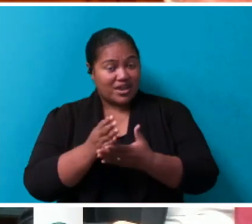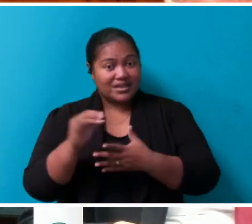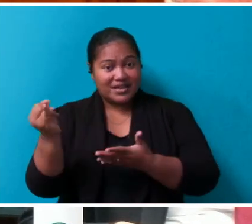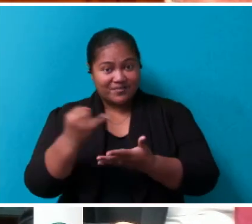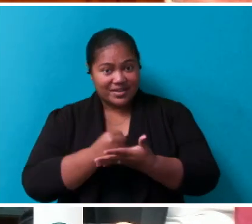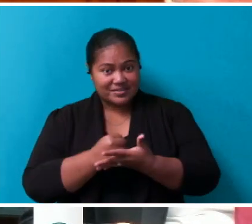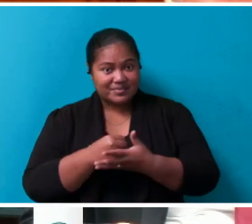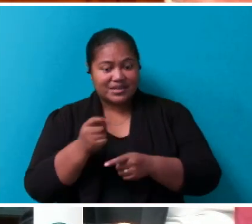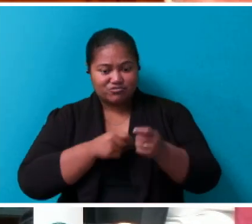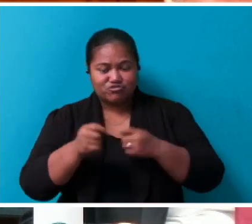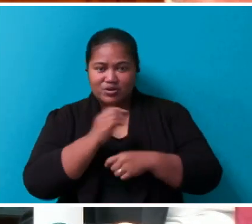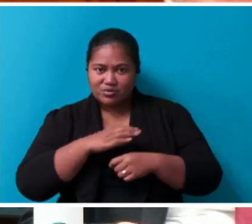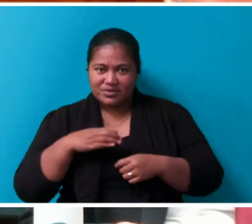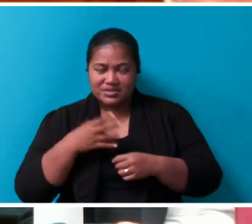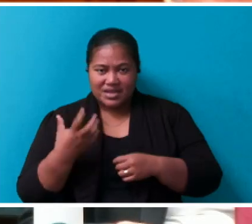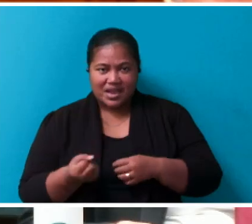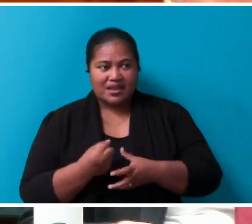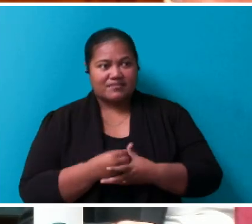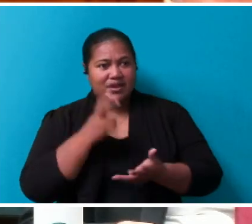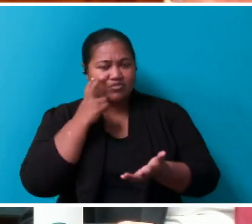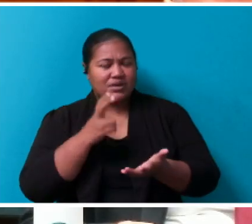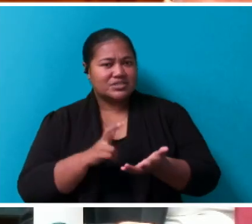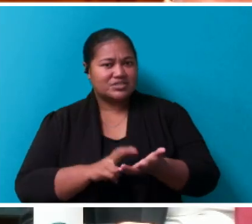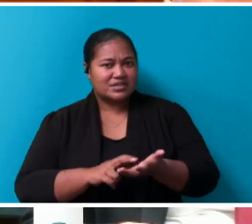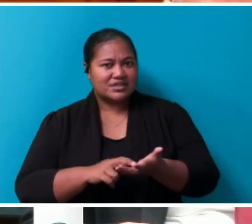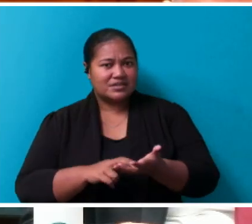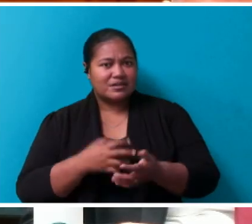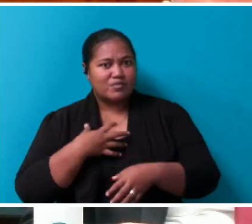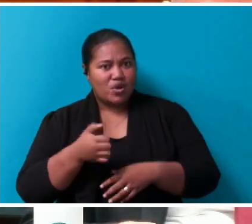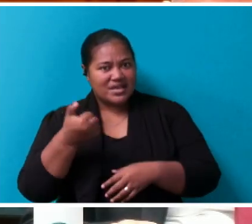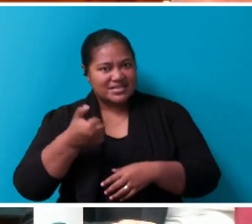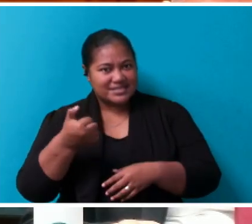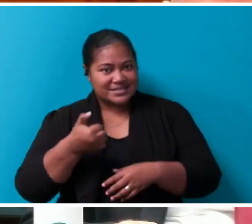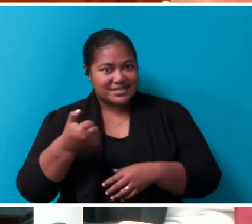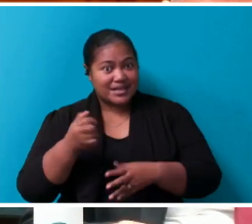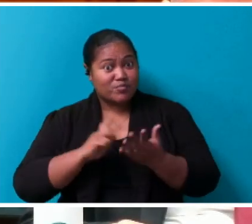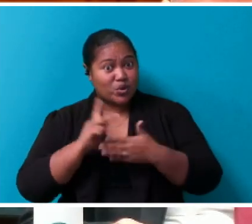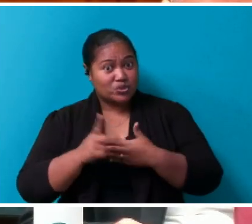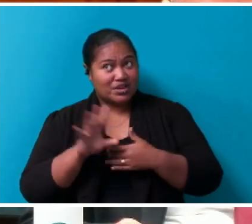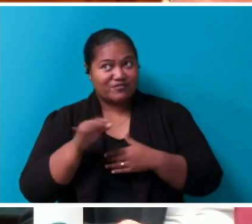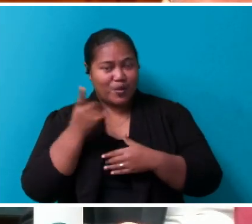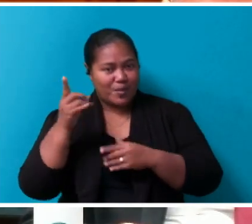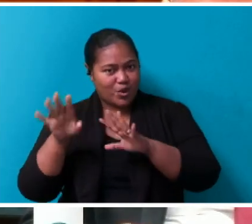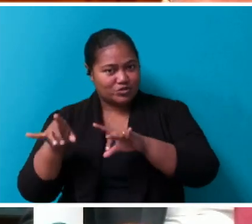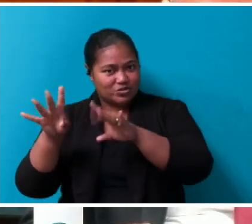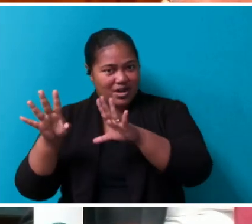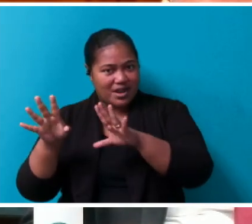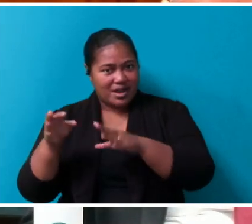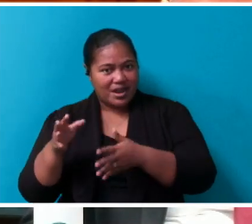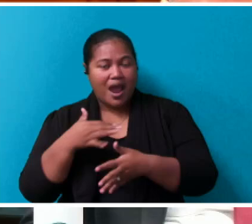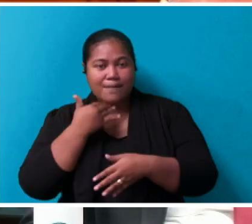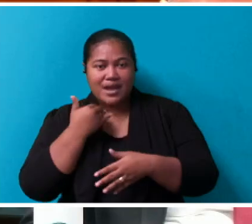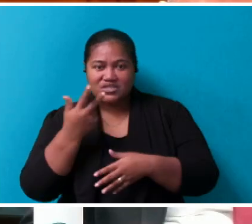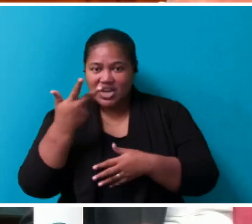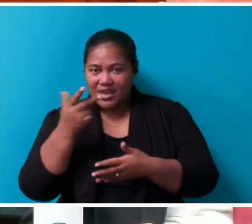helped facilitate the registration of over 16 investment projects from Australia, valued at 8 million.